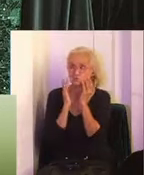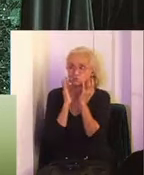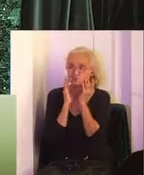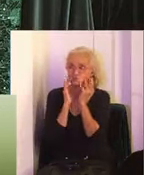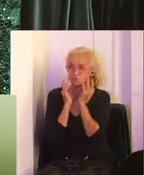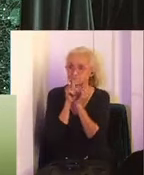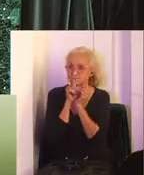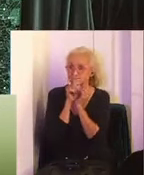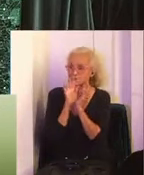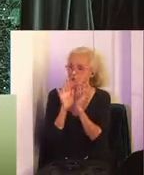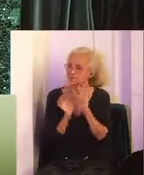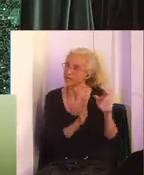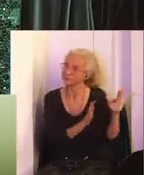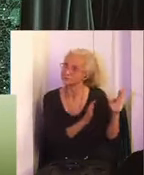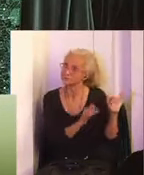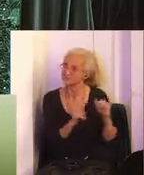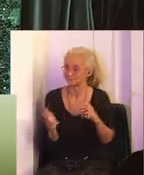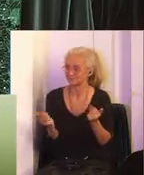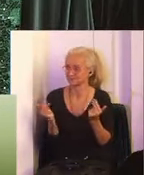I'm not even going to say that.